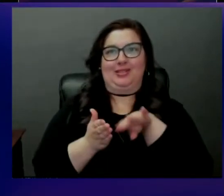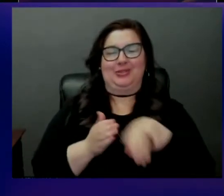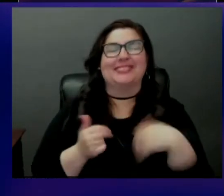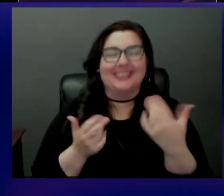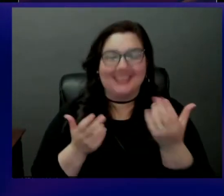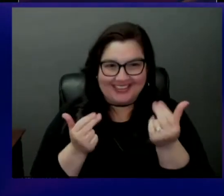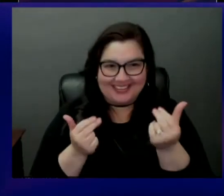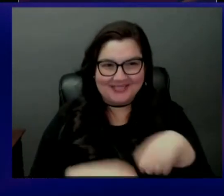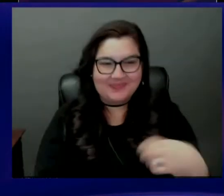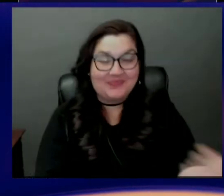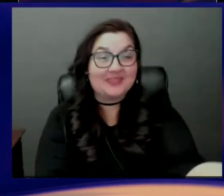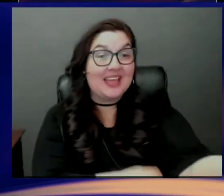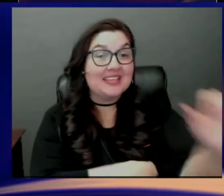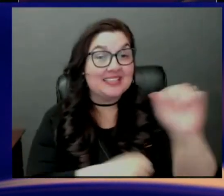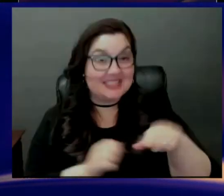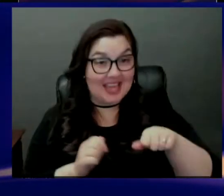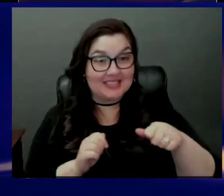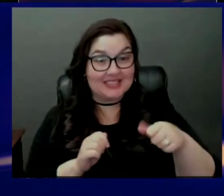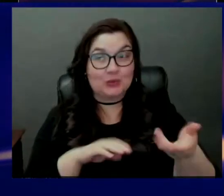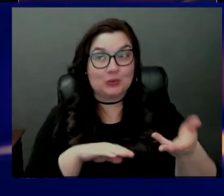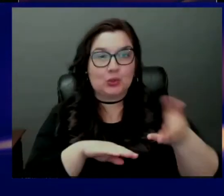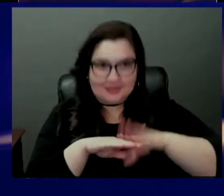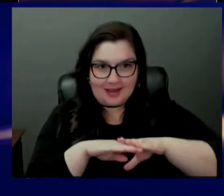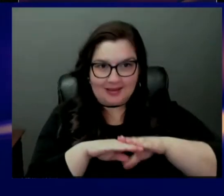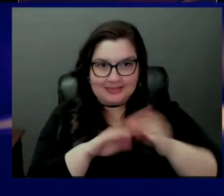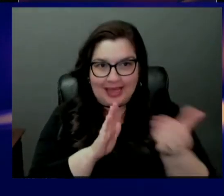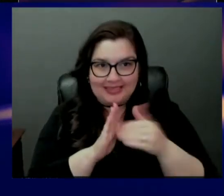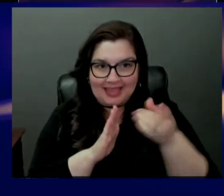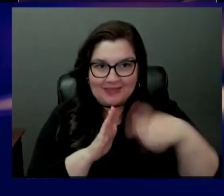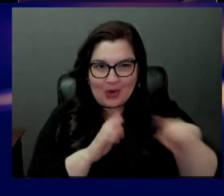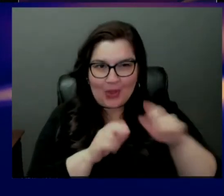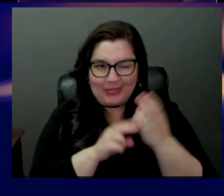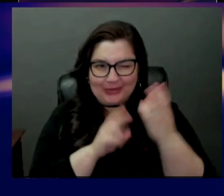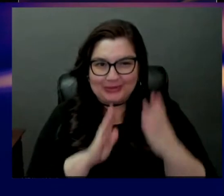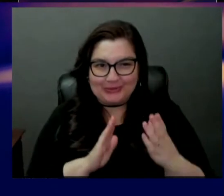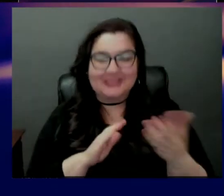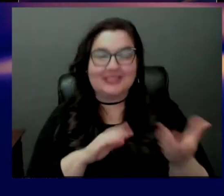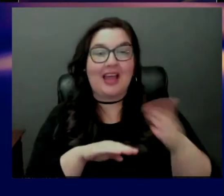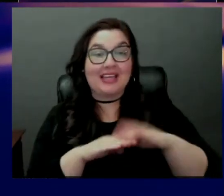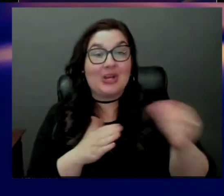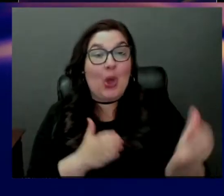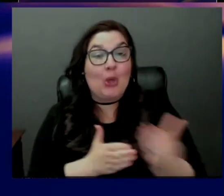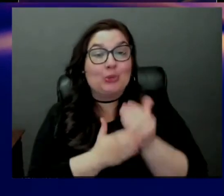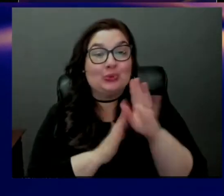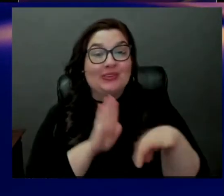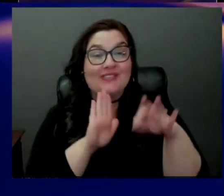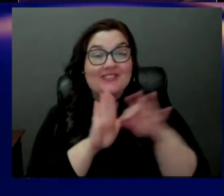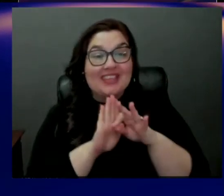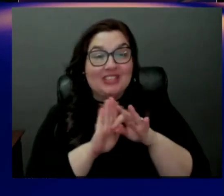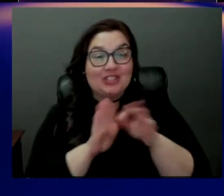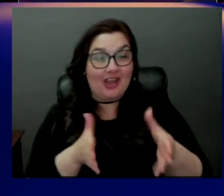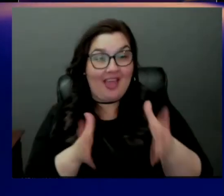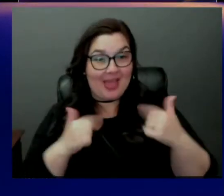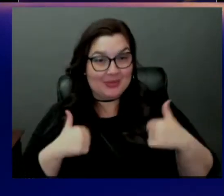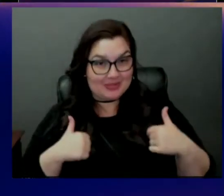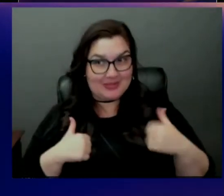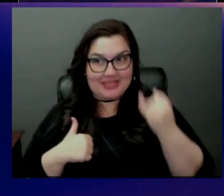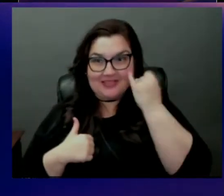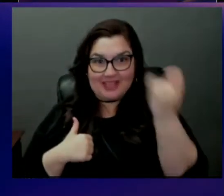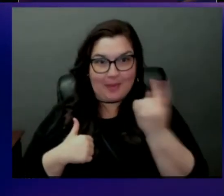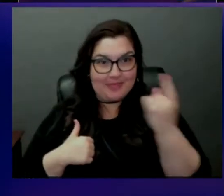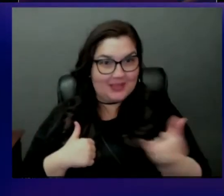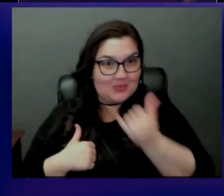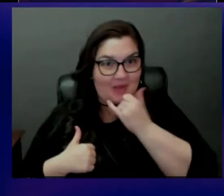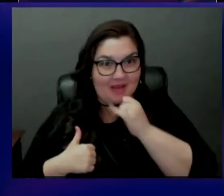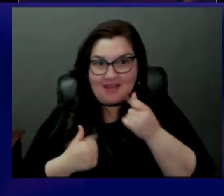that did is it turned on, again for all users, but it turned on a new feature that allows me to, if something went wrong and that didn't work, I